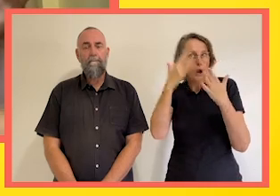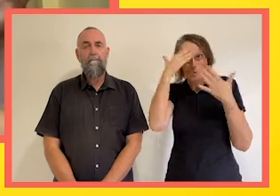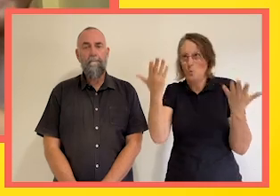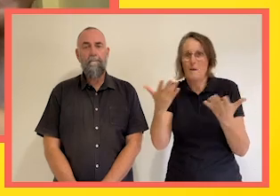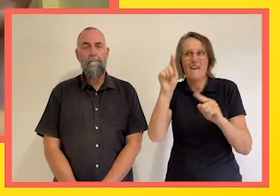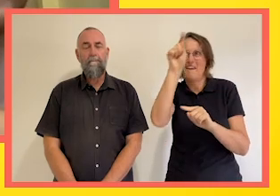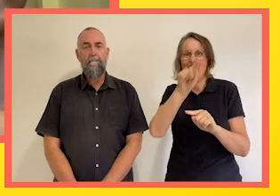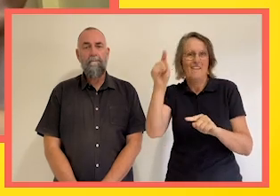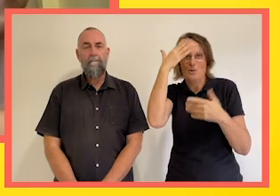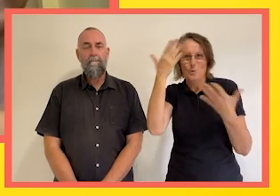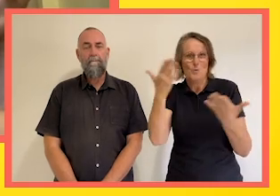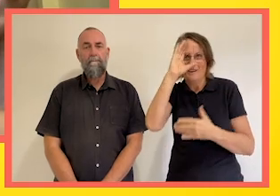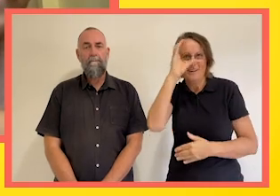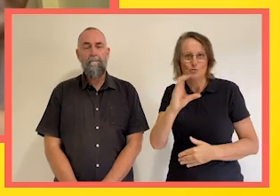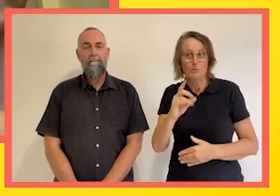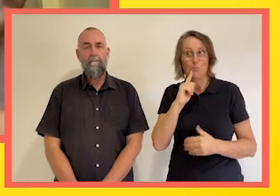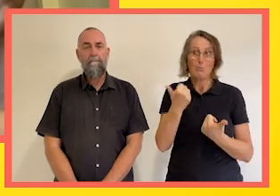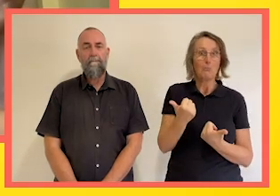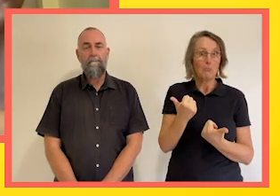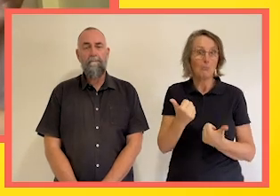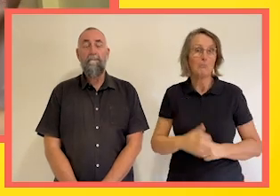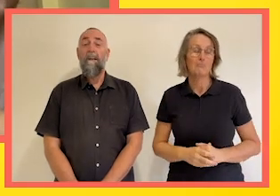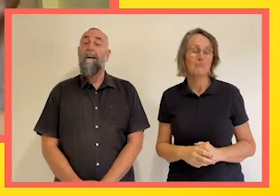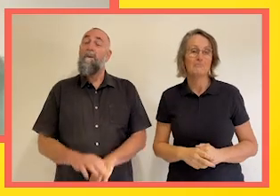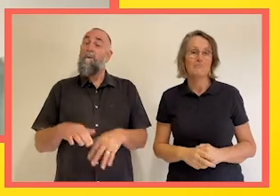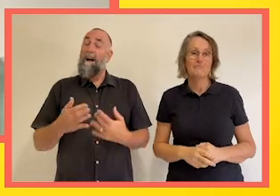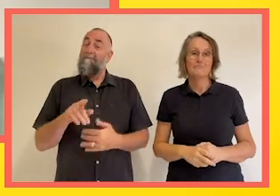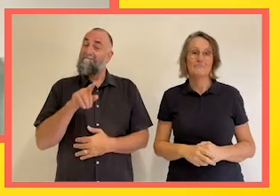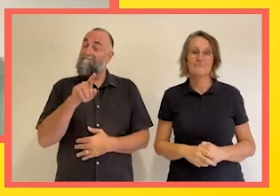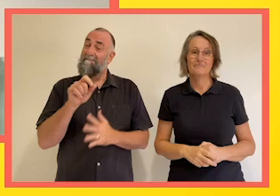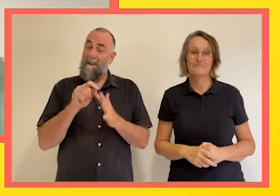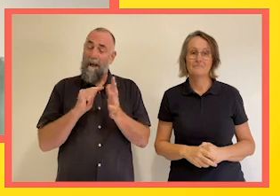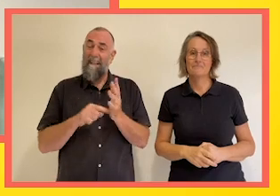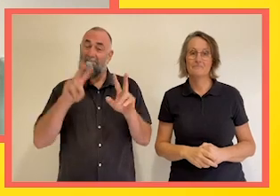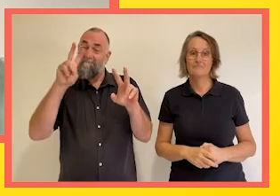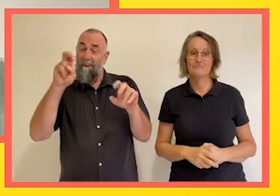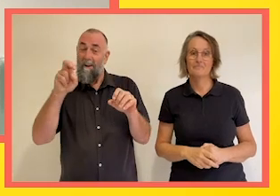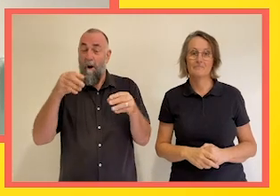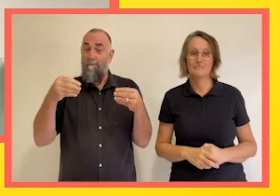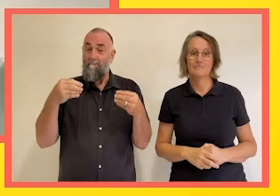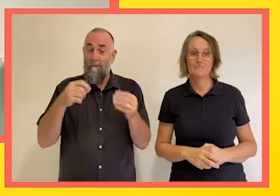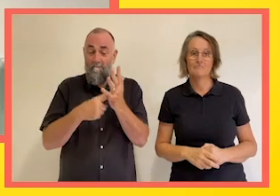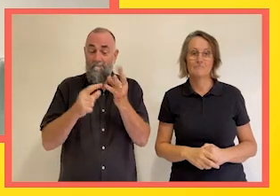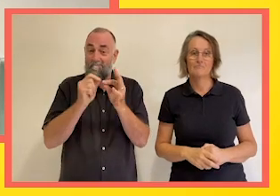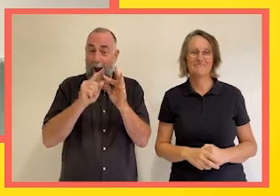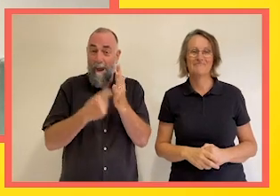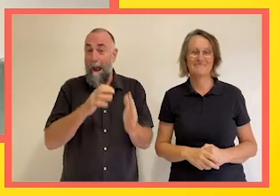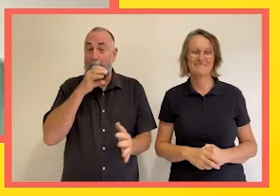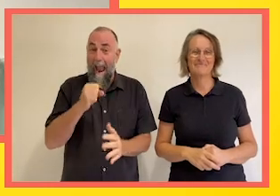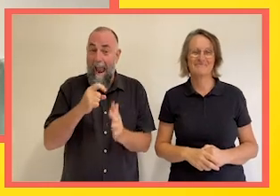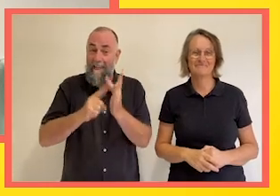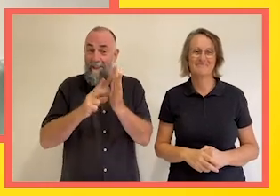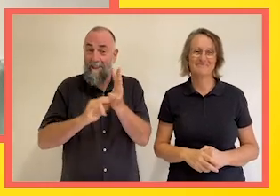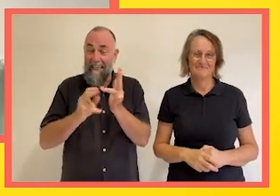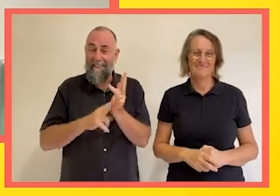wherever that may be, which will be pretty cool. Well, Pat Rubberman Jensen, as always,